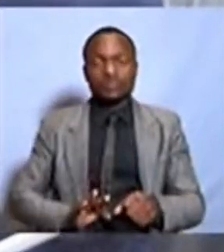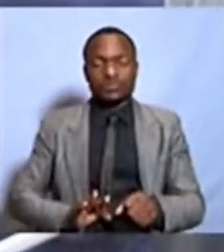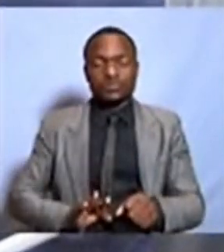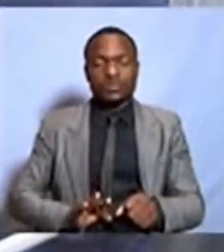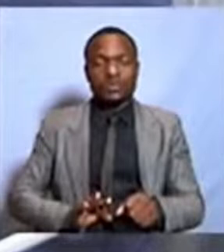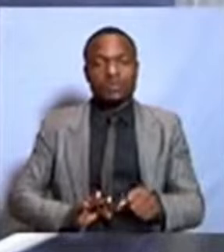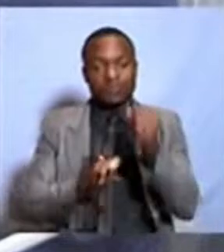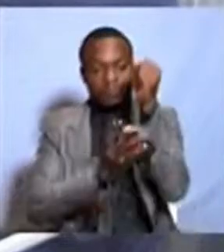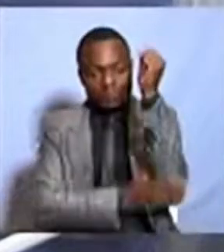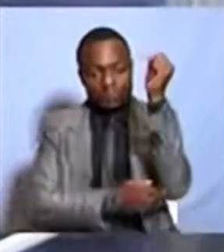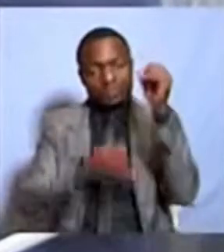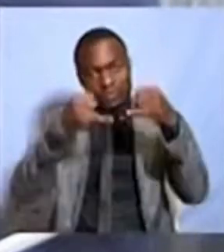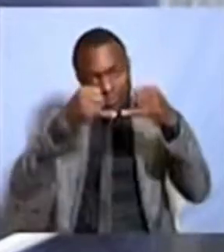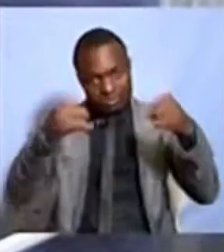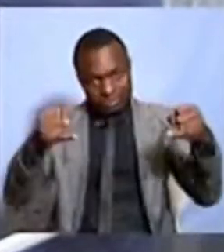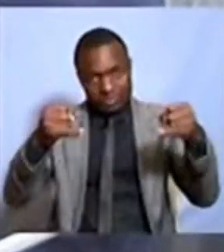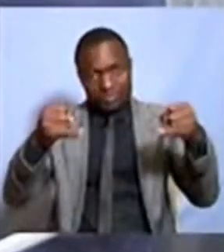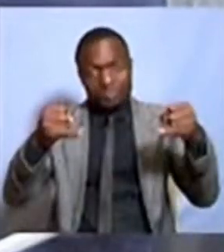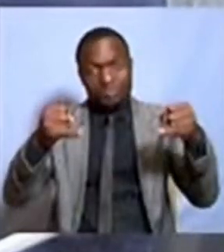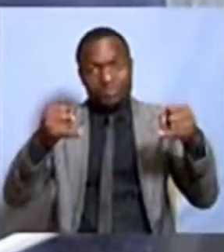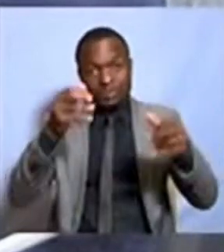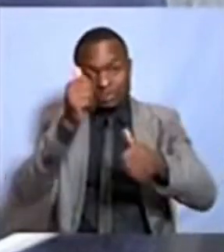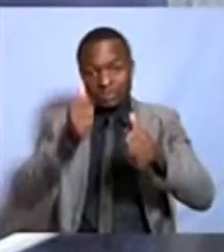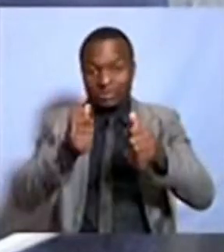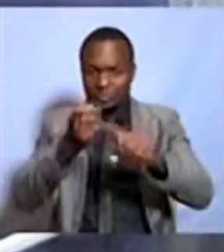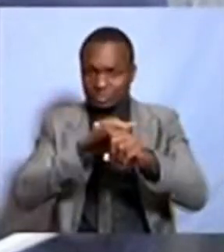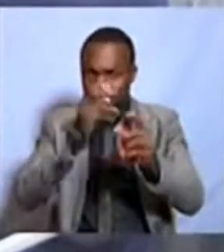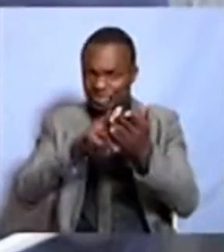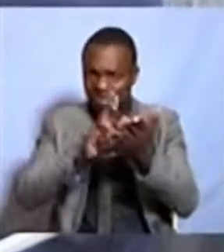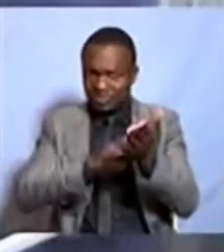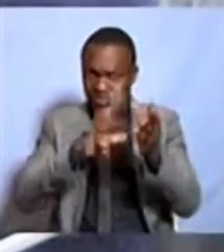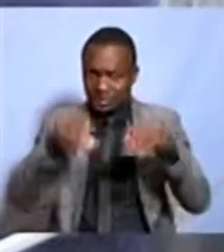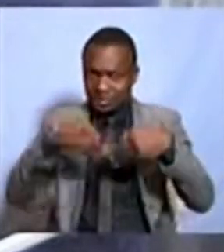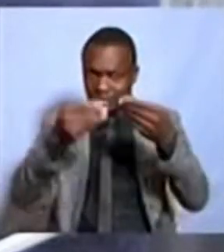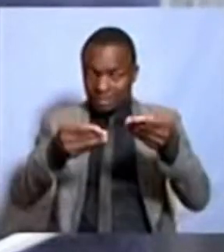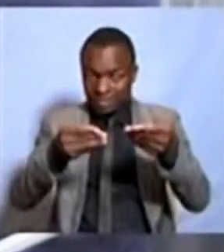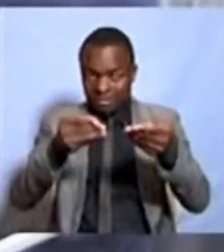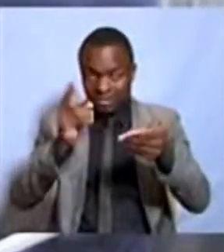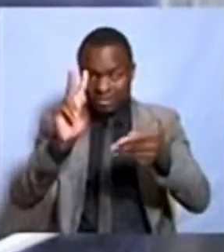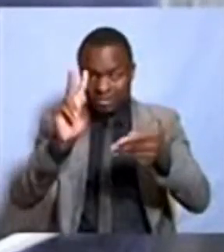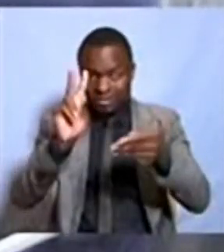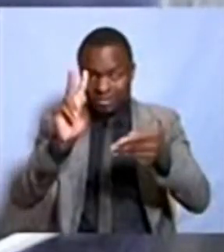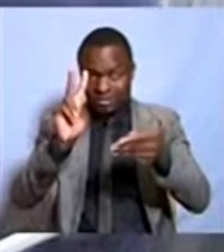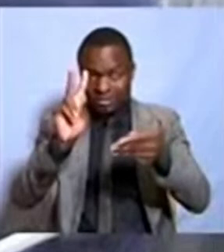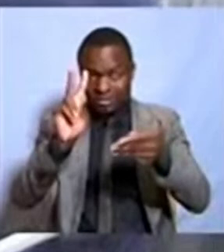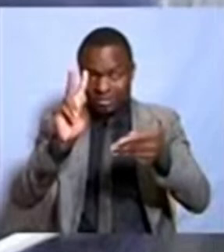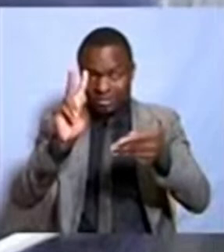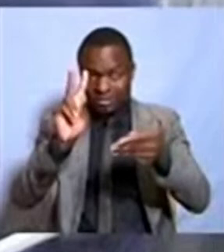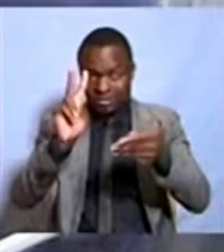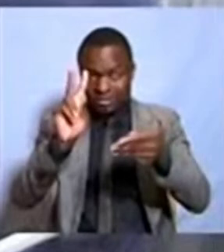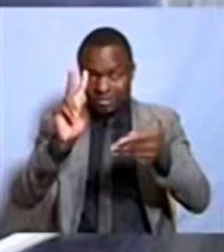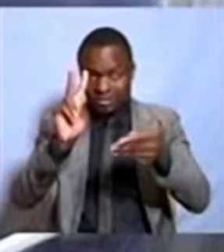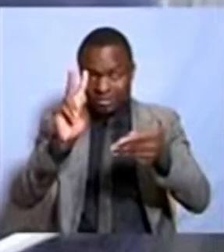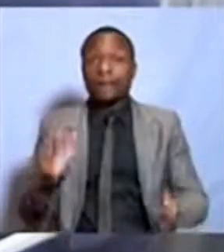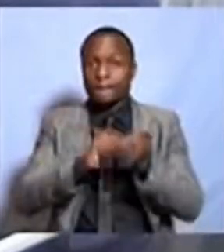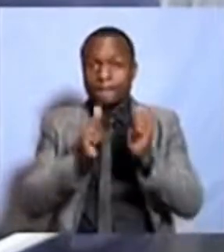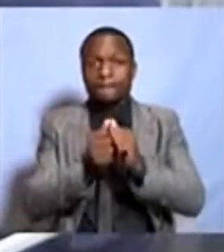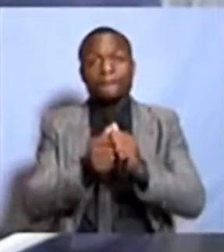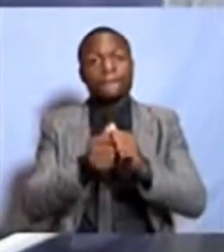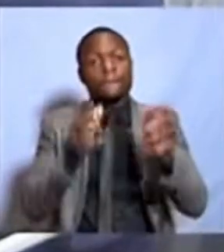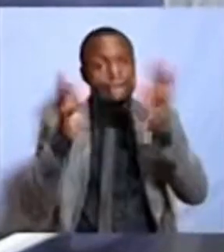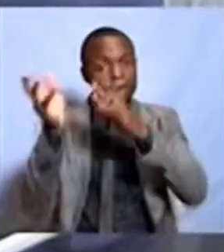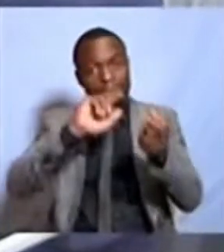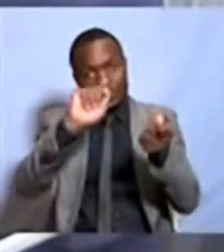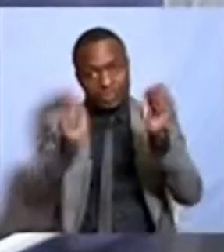Zamstat poverty assessment report that was launched, I think, 2 weeks ago. The impacts of climate change on